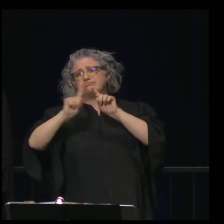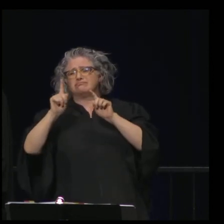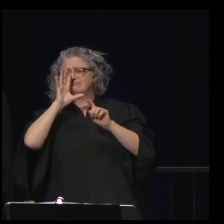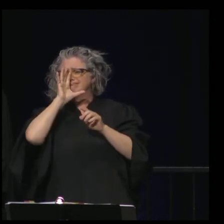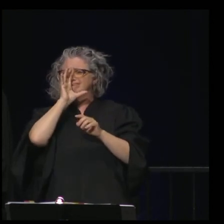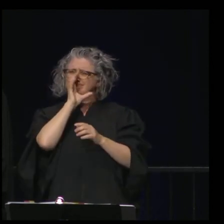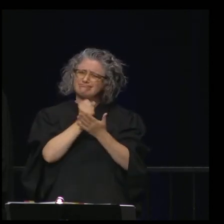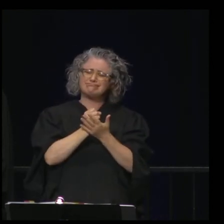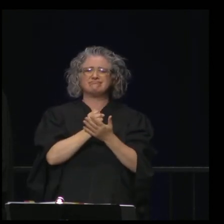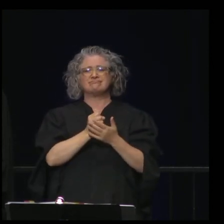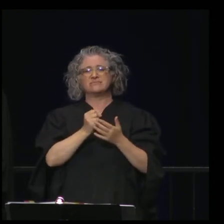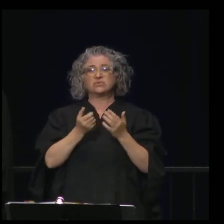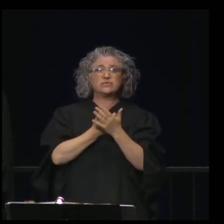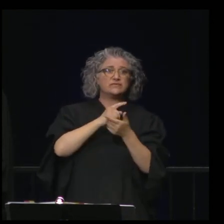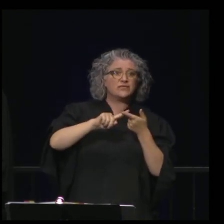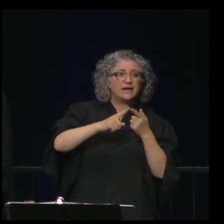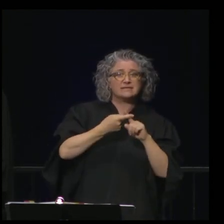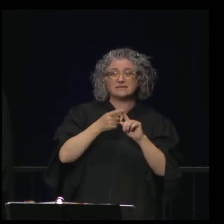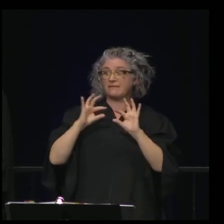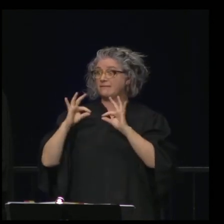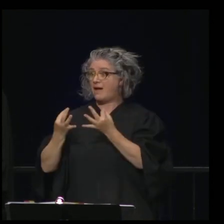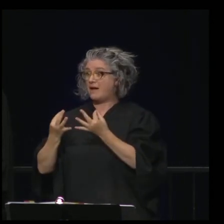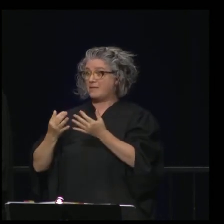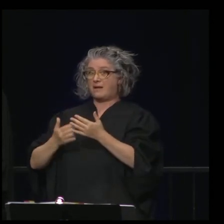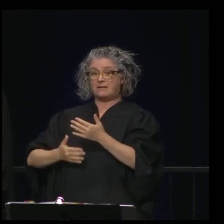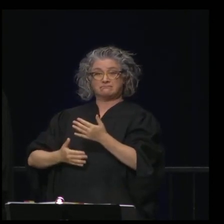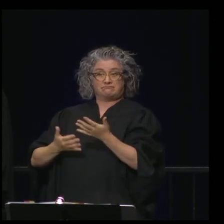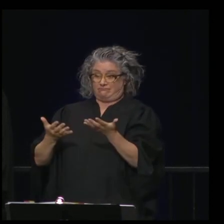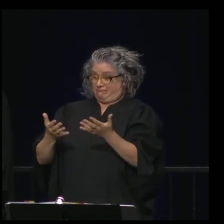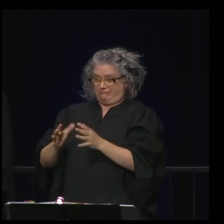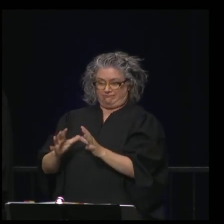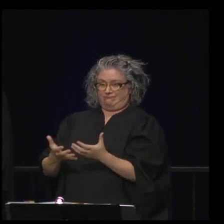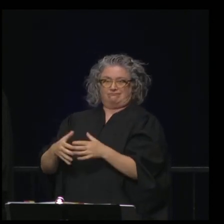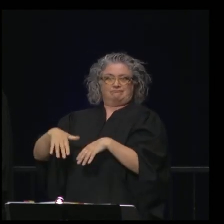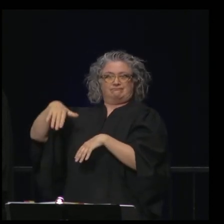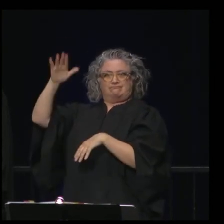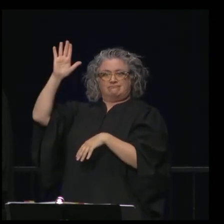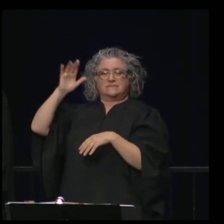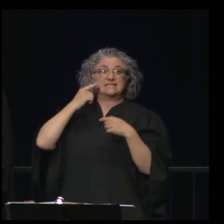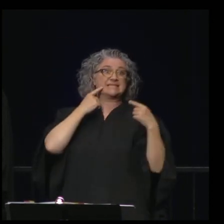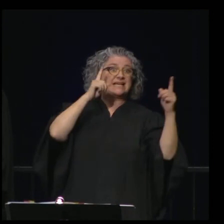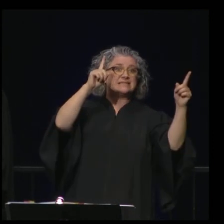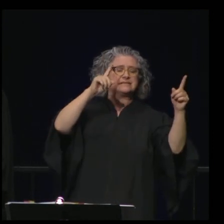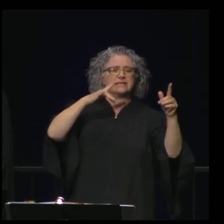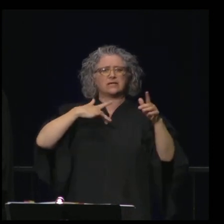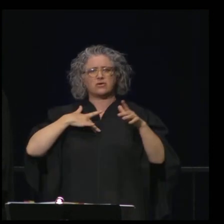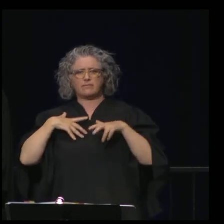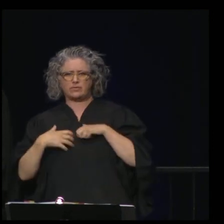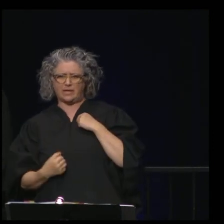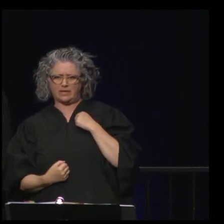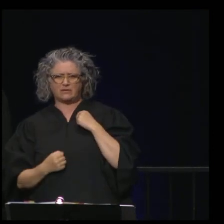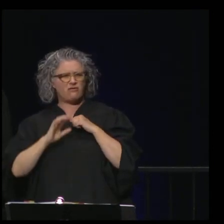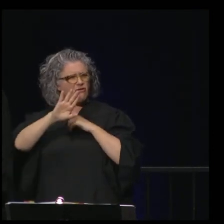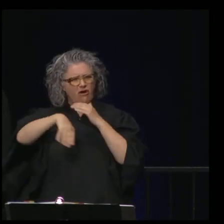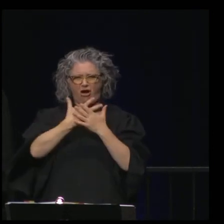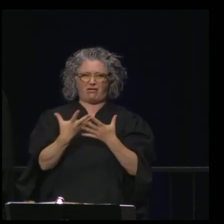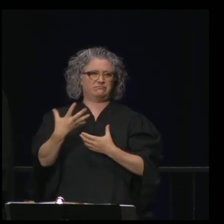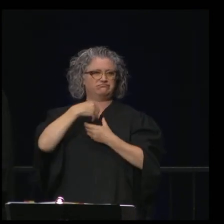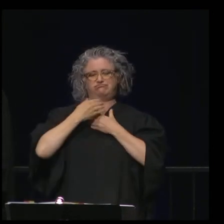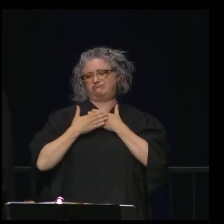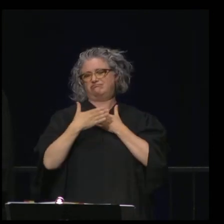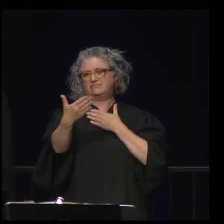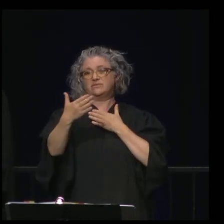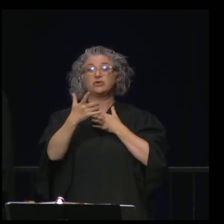You will raise families. You will meet with adventure, success, and heartbreak. And your time here on campus